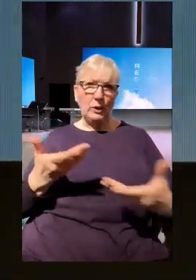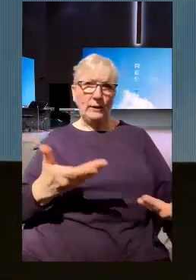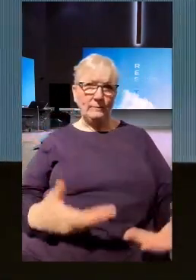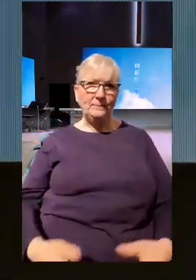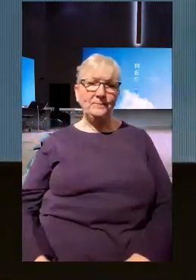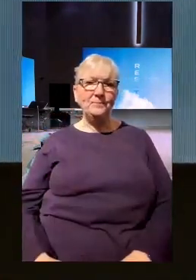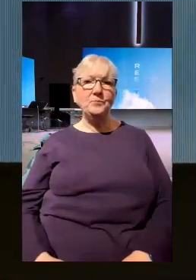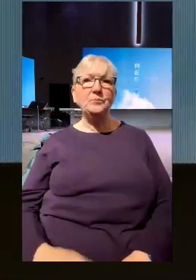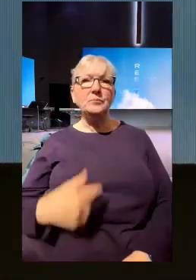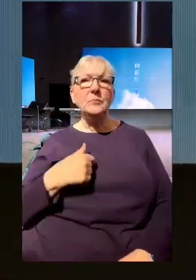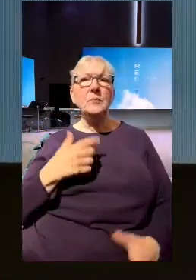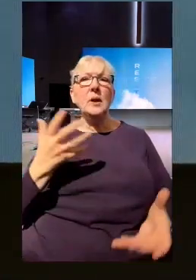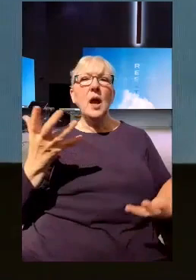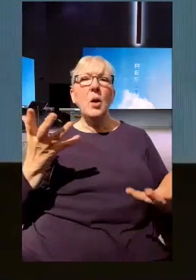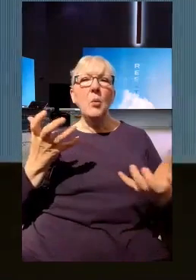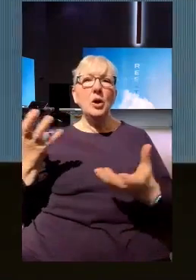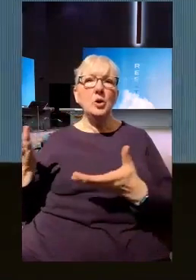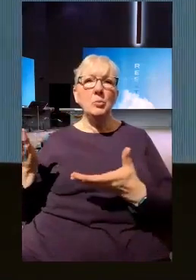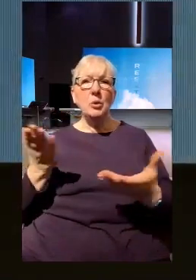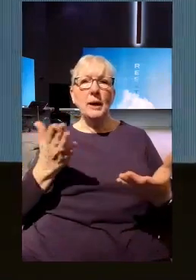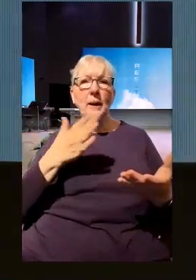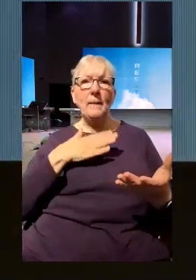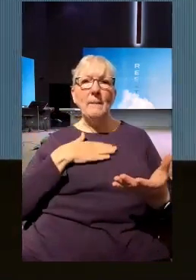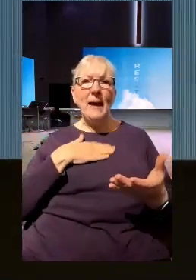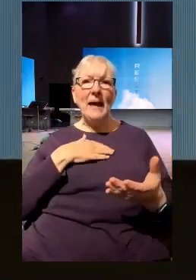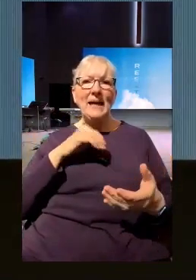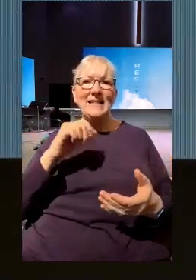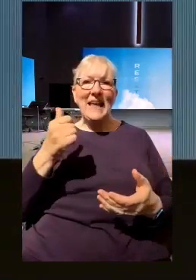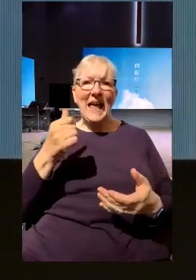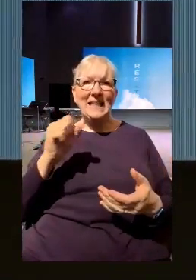I wanted to take my 10-speed.